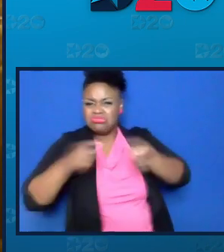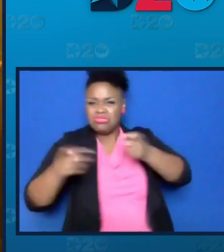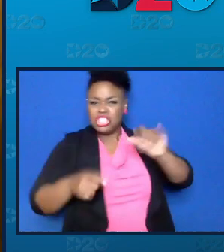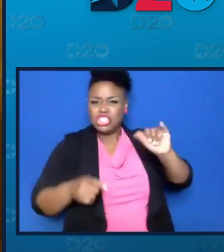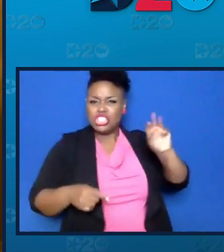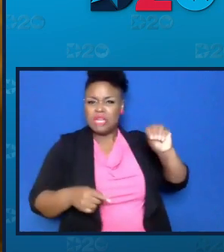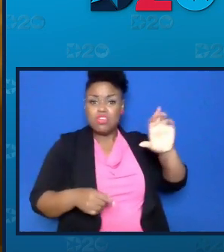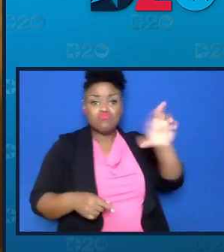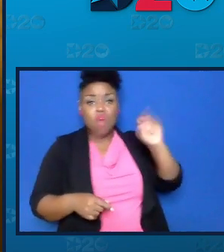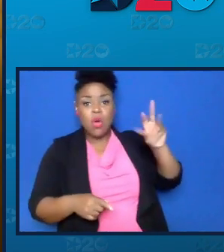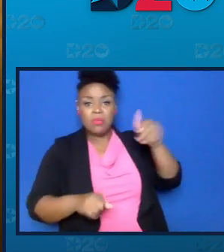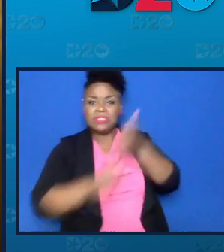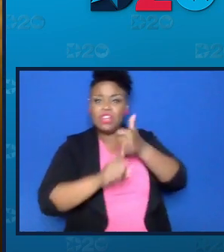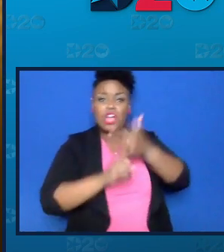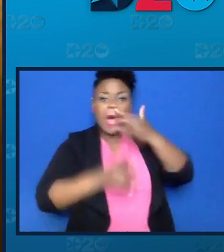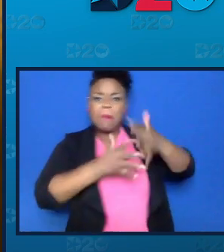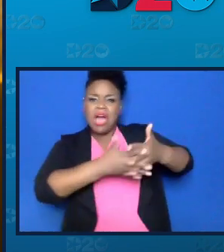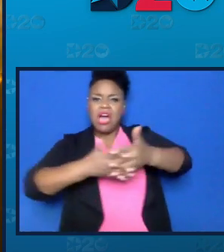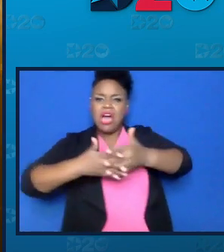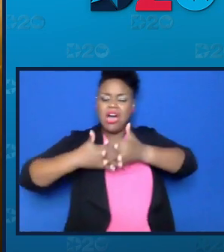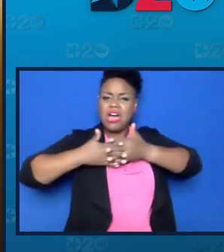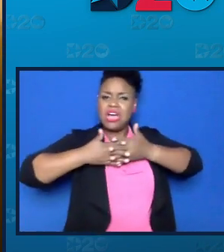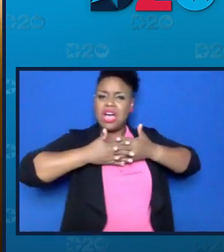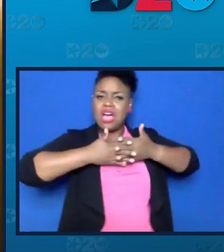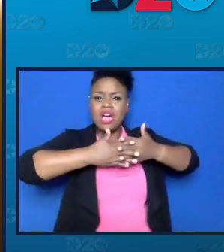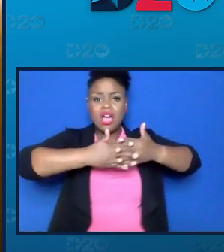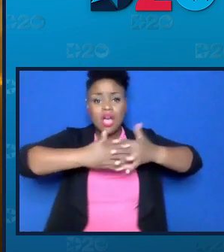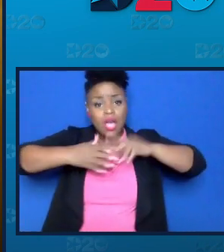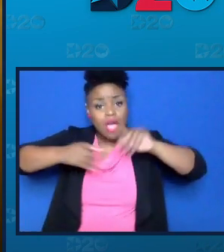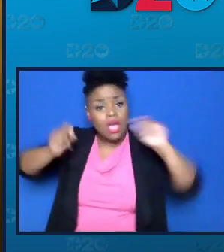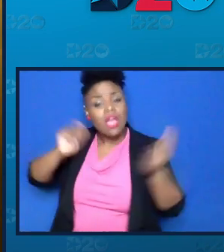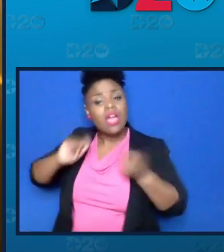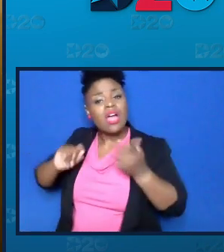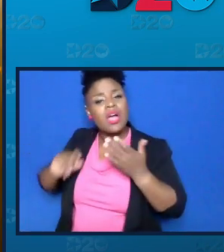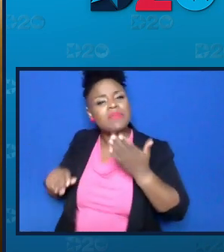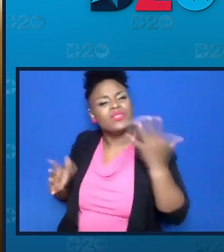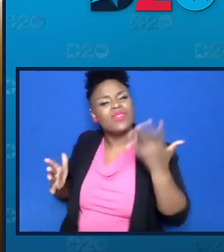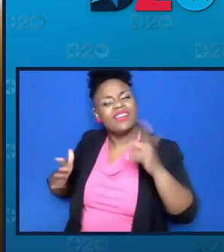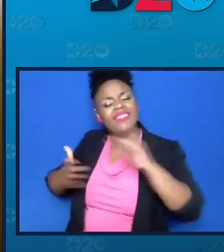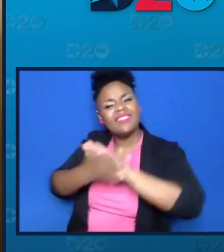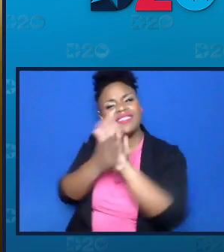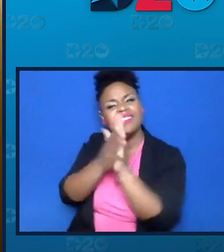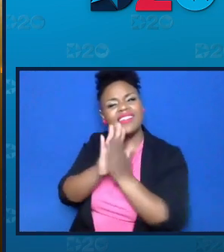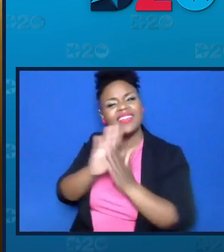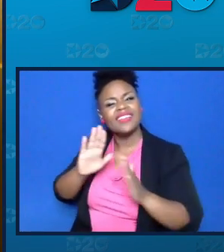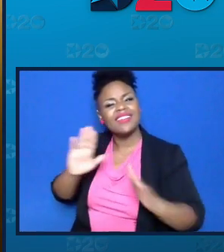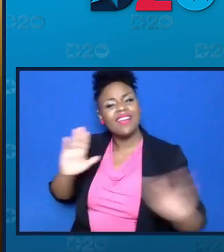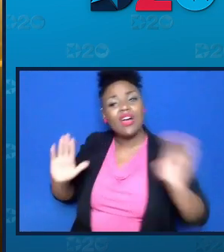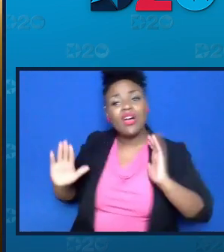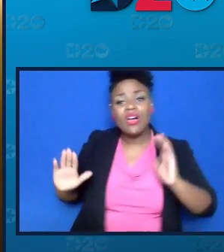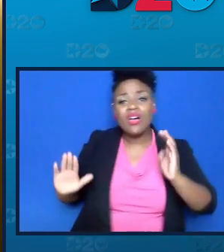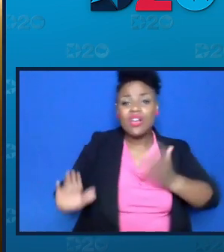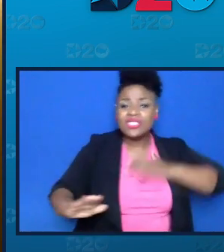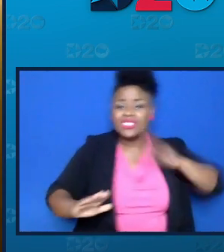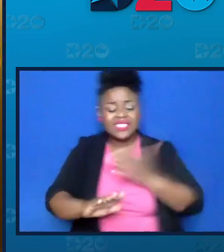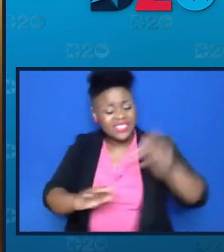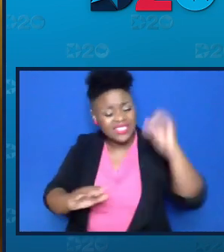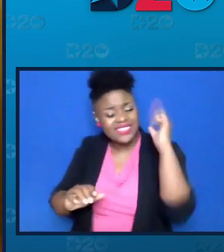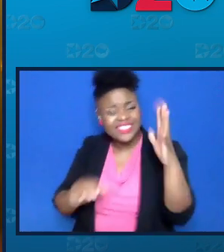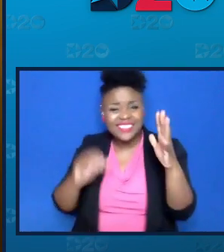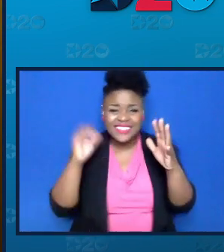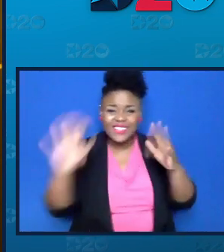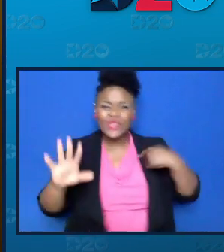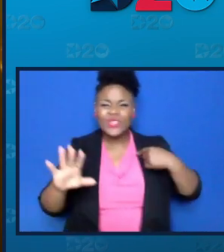weapon is to stay peaceful. We sing, our music is the cuts that we bleed through. Somewhere in a dream he had an